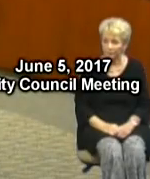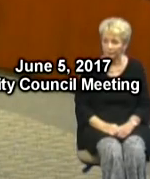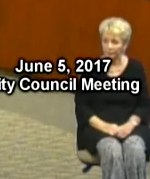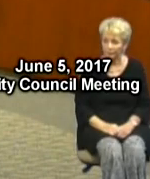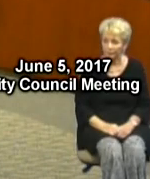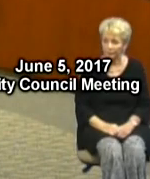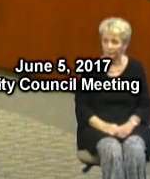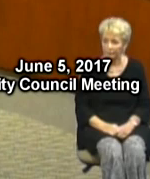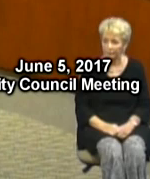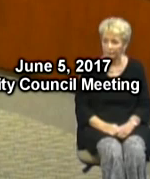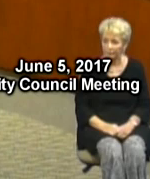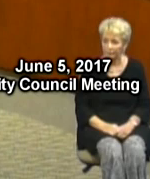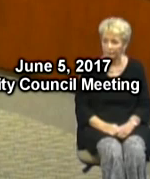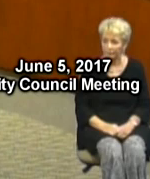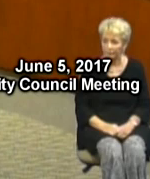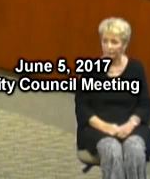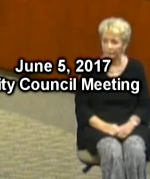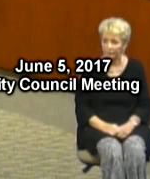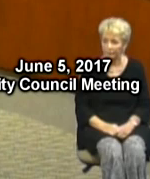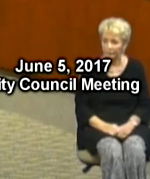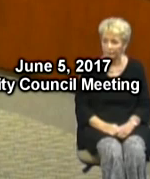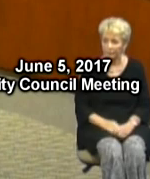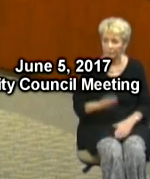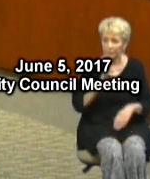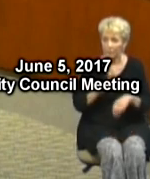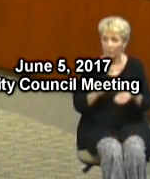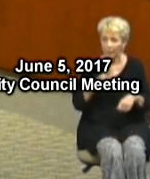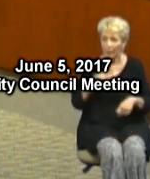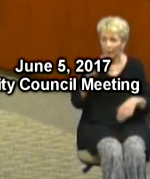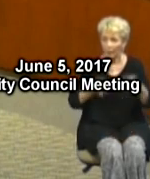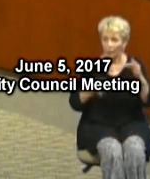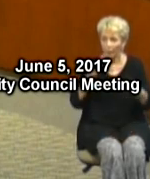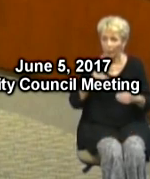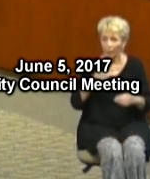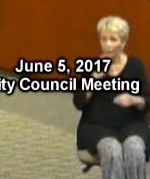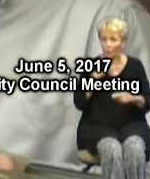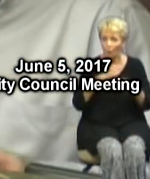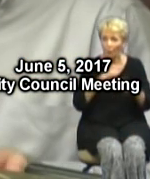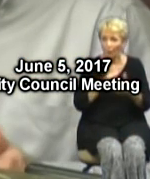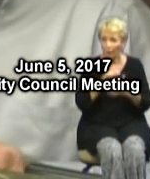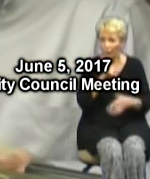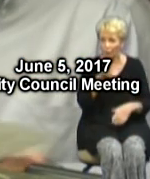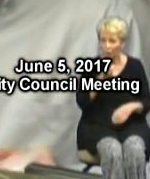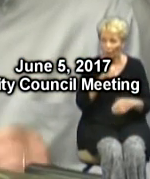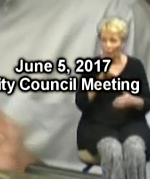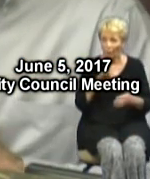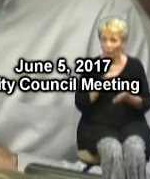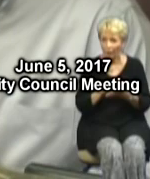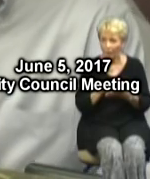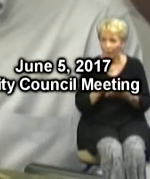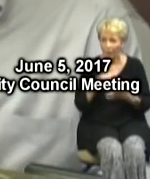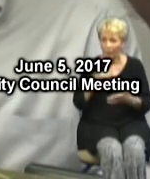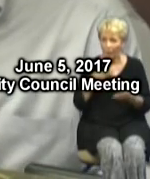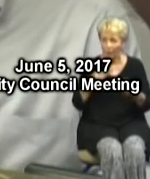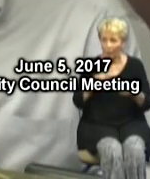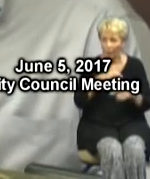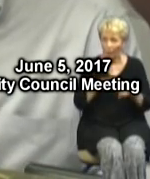I would say so. Okay. I'd like to call on a public hearing to talk about the zoning of this property